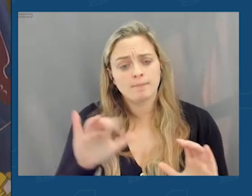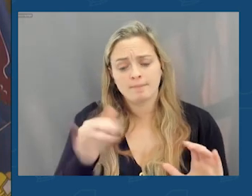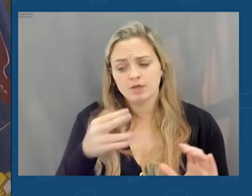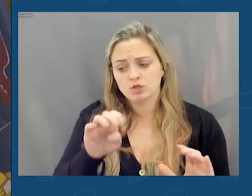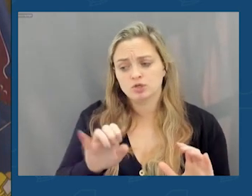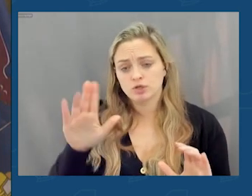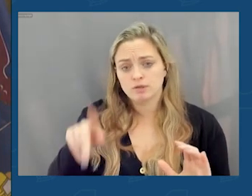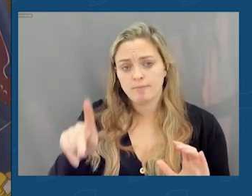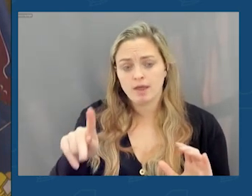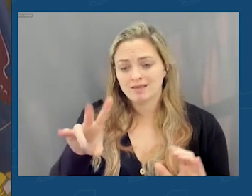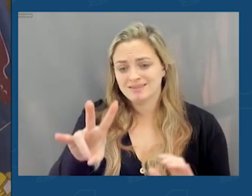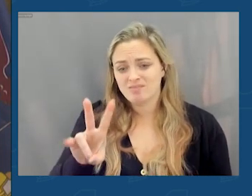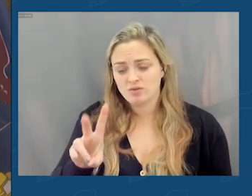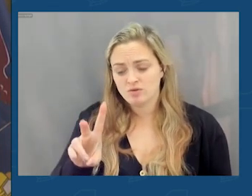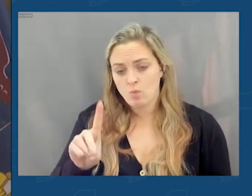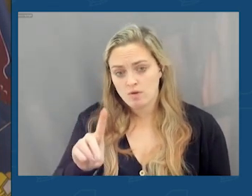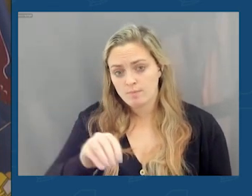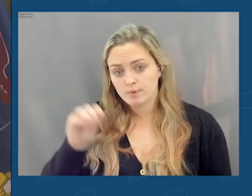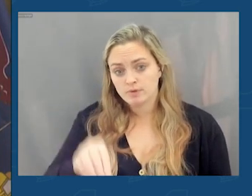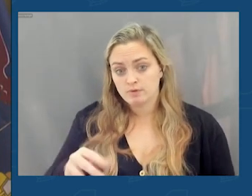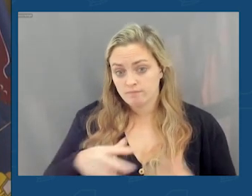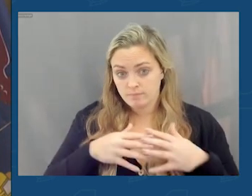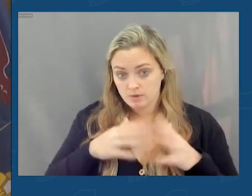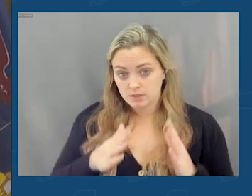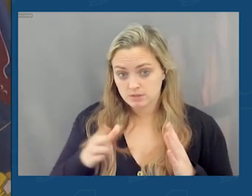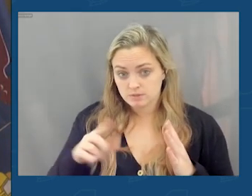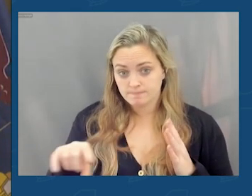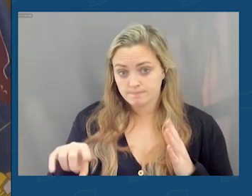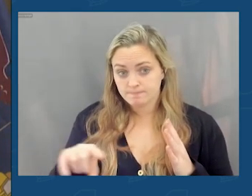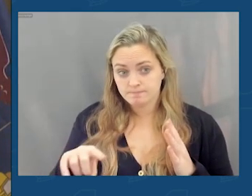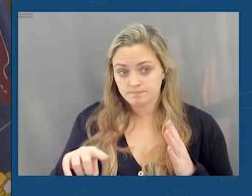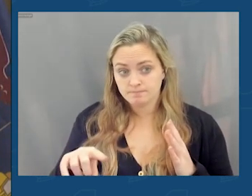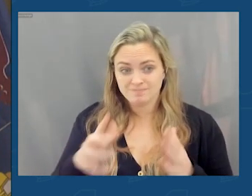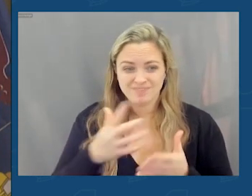that 71% of Americans waste over